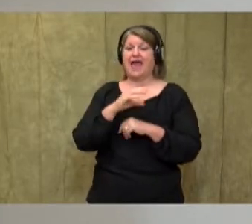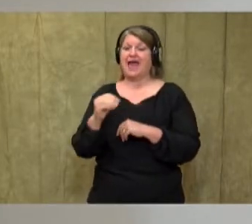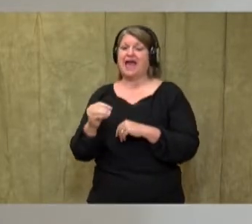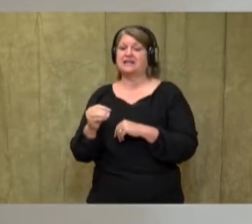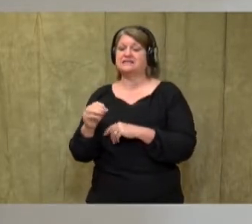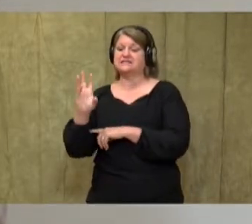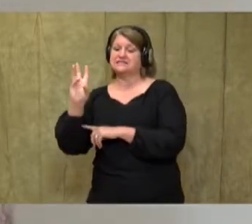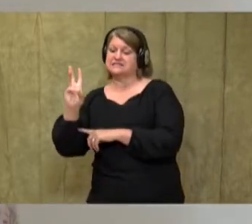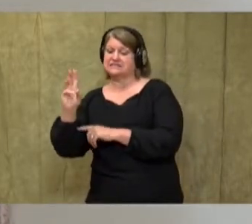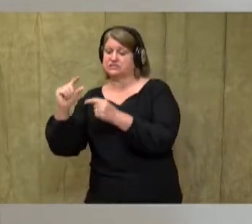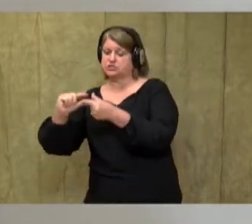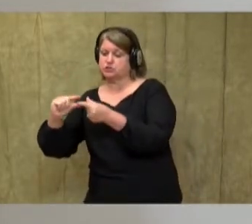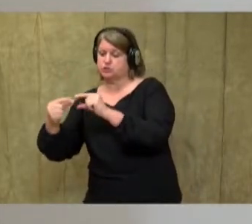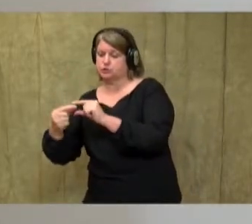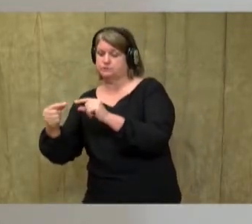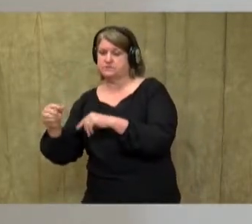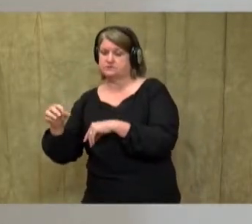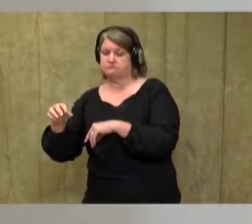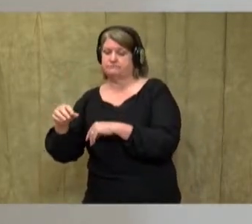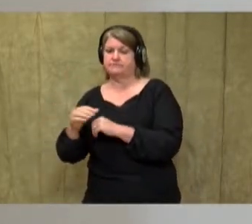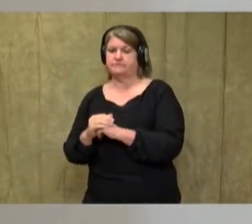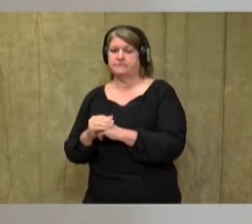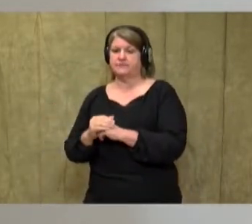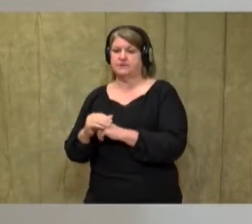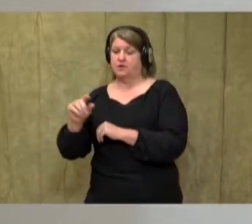again, 6 cubes.